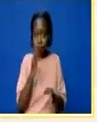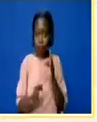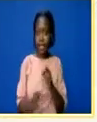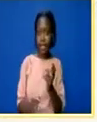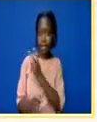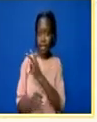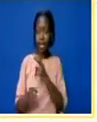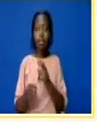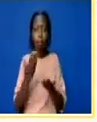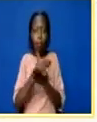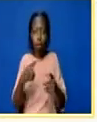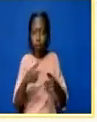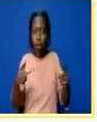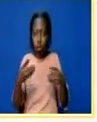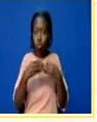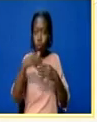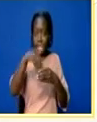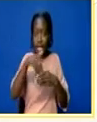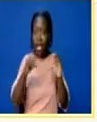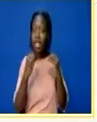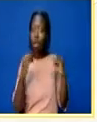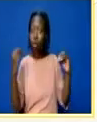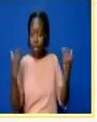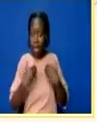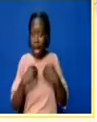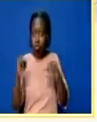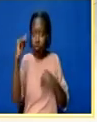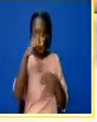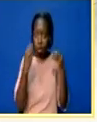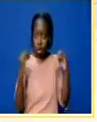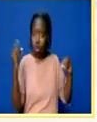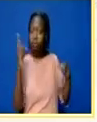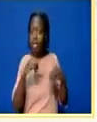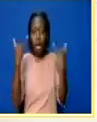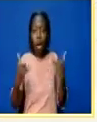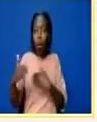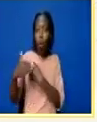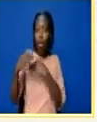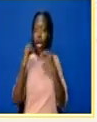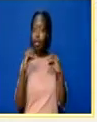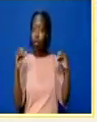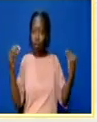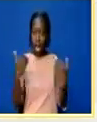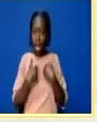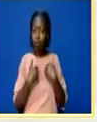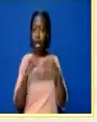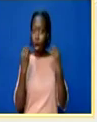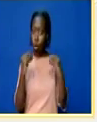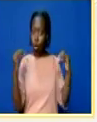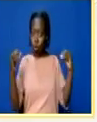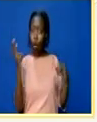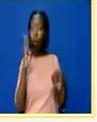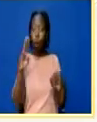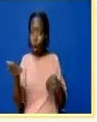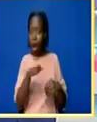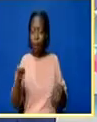it is forming near the ocean. You have drawn for me mm-hmm. the ocean. Mm-hmm. So near the ocean, mm-hmm. we have the ocean, the water body, mm-hmm. and we have the